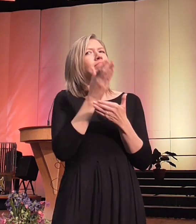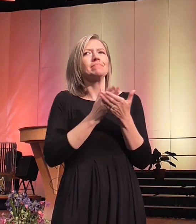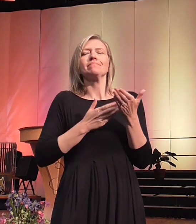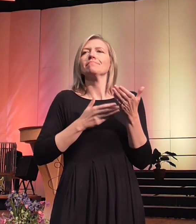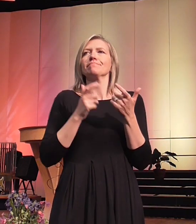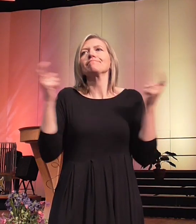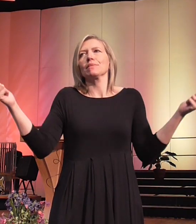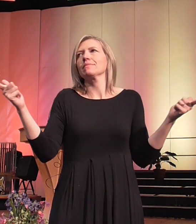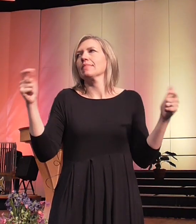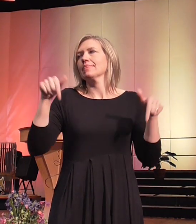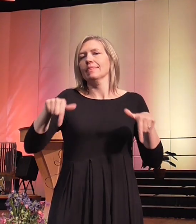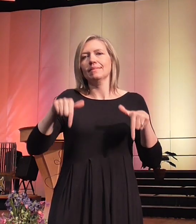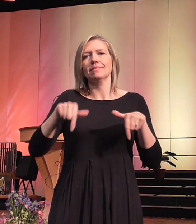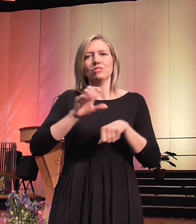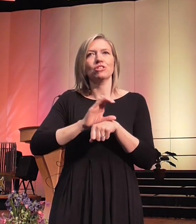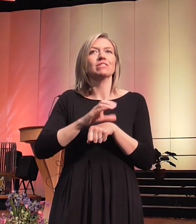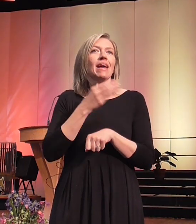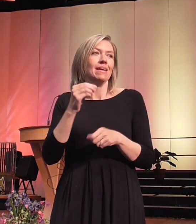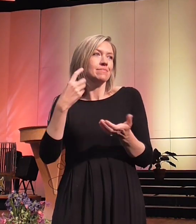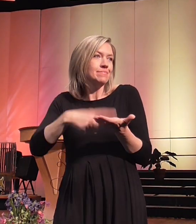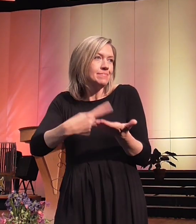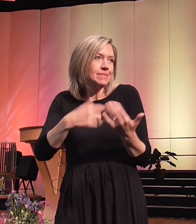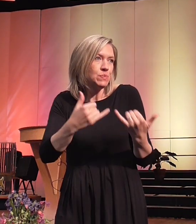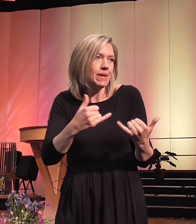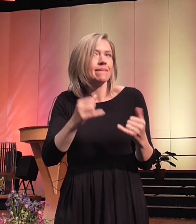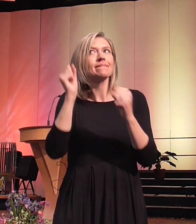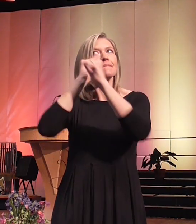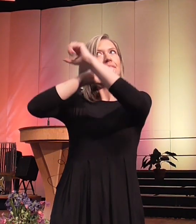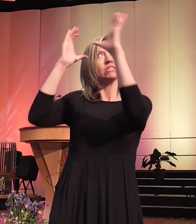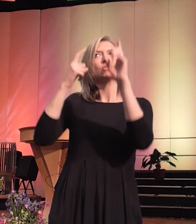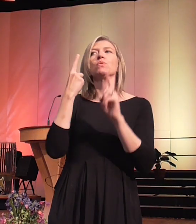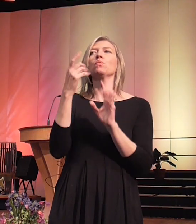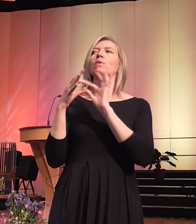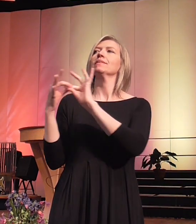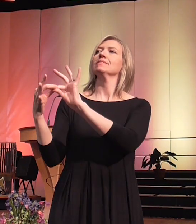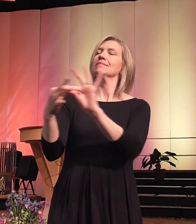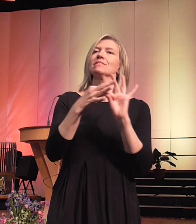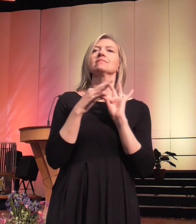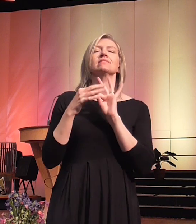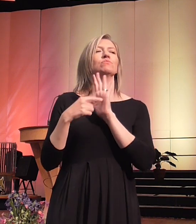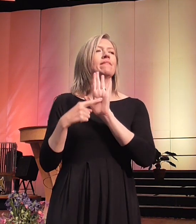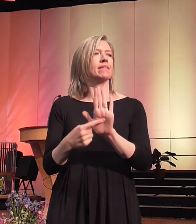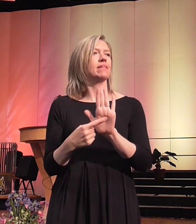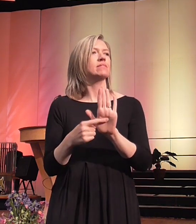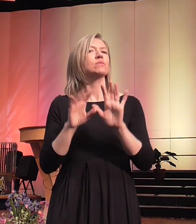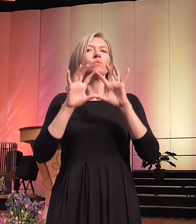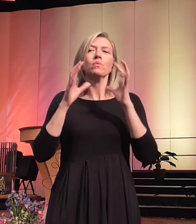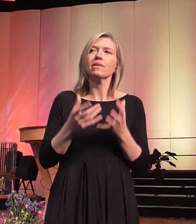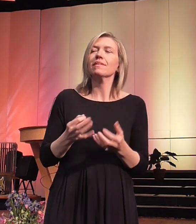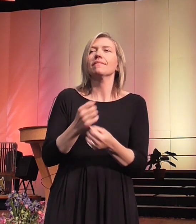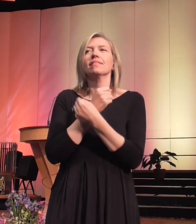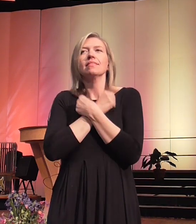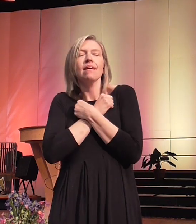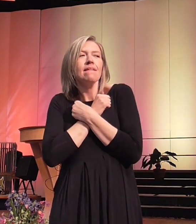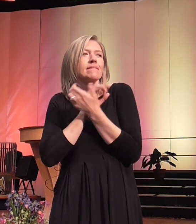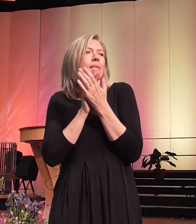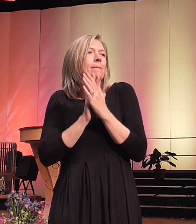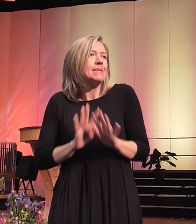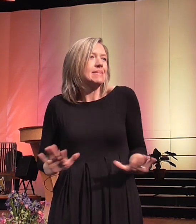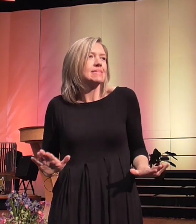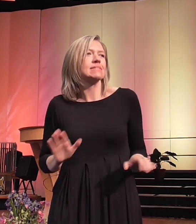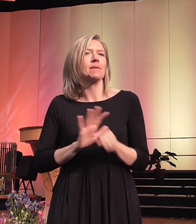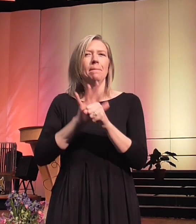big part of what I'm going to be talking about today. Our vision is oneness revealed, a world of love, peace,